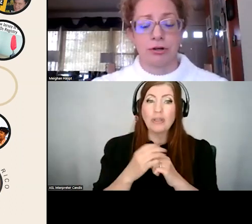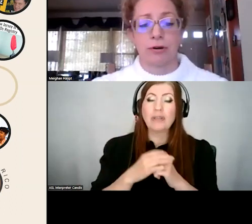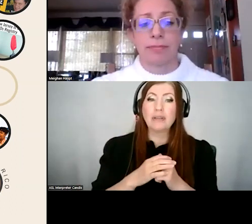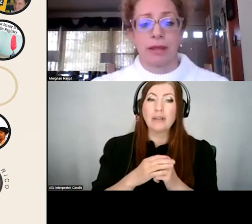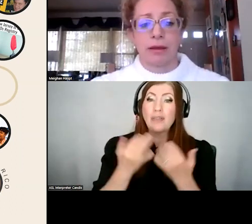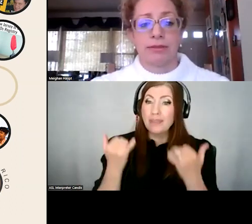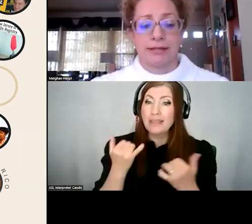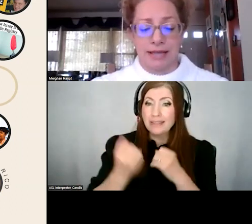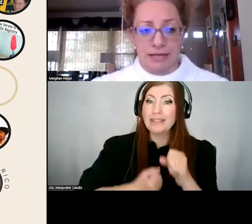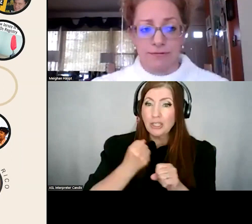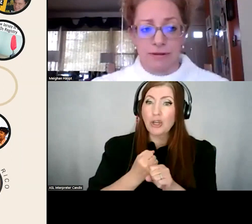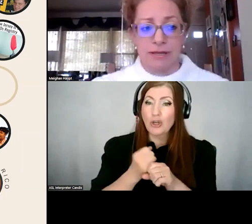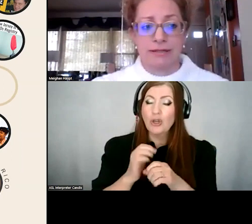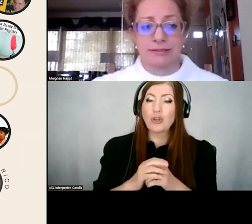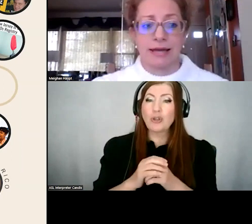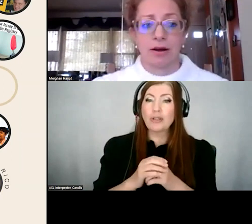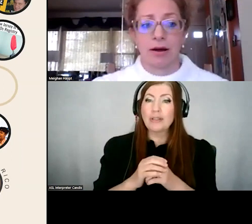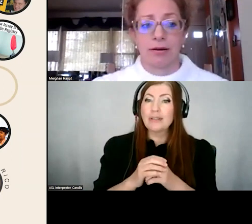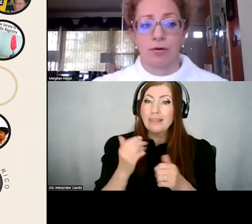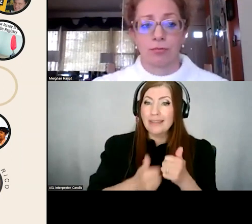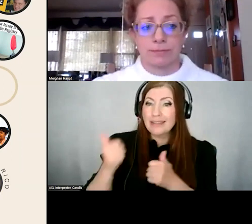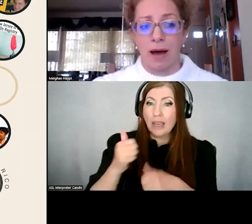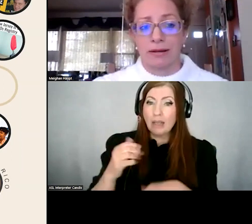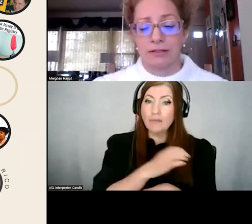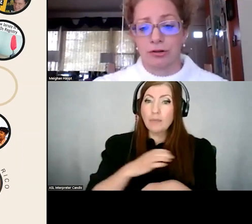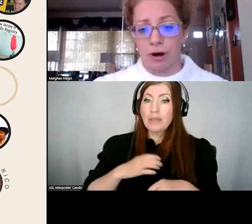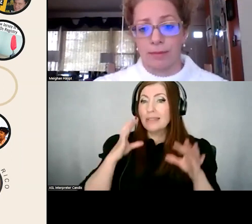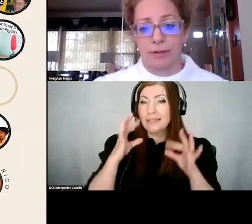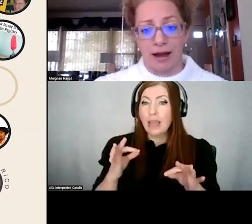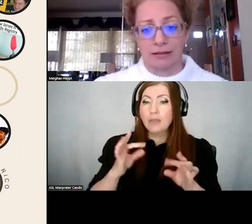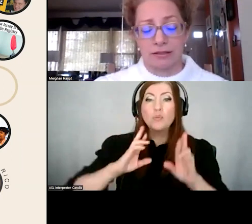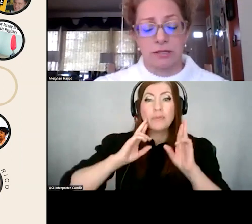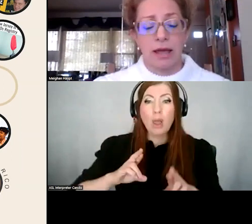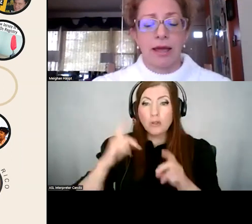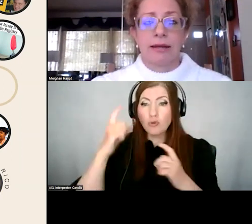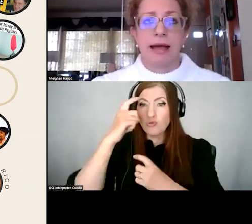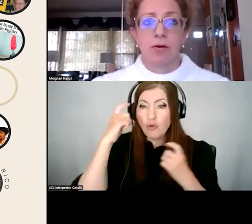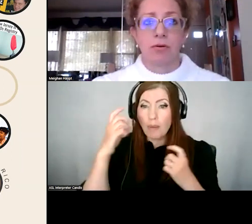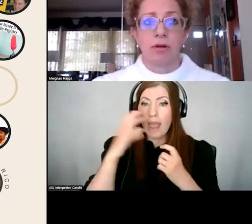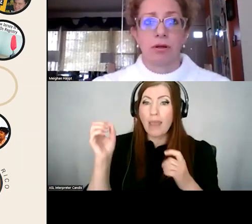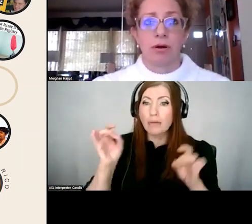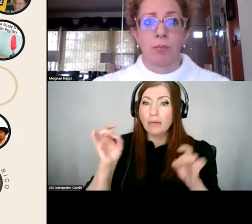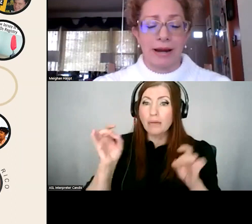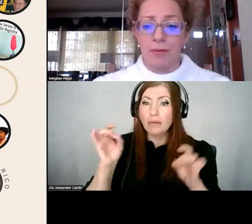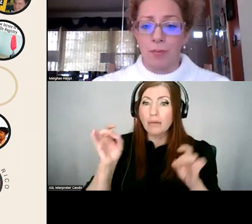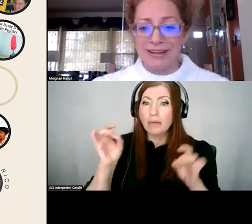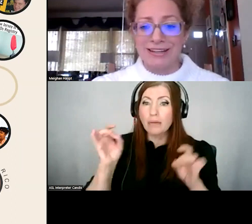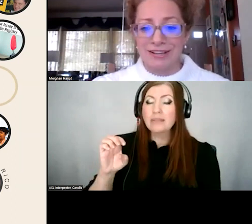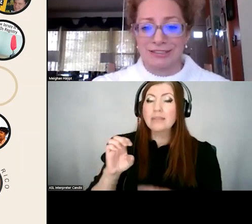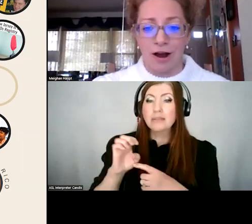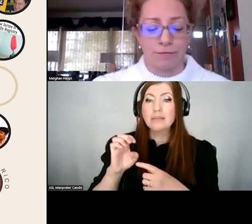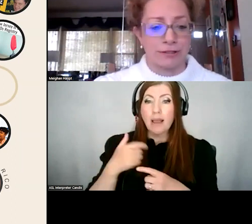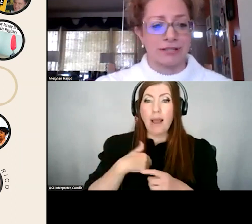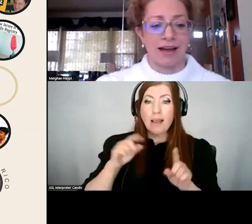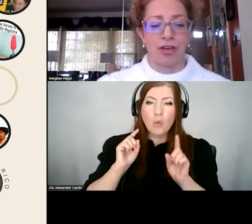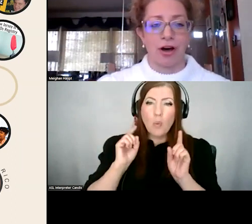this year, the executive committee decided on responding to trauma and violence. Now, when I went into